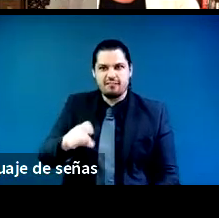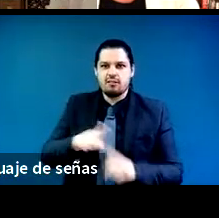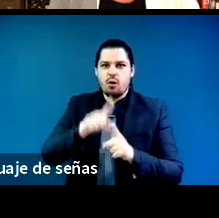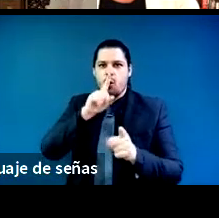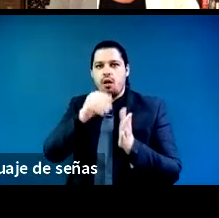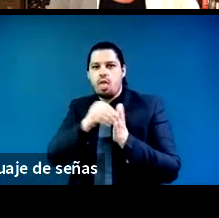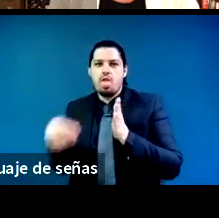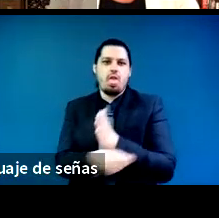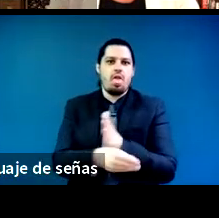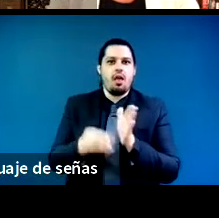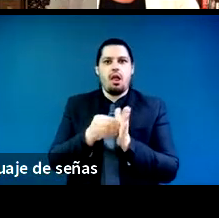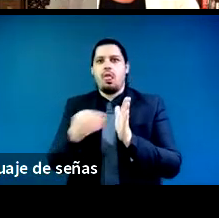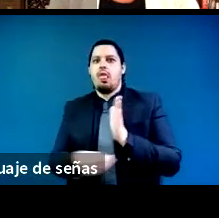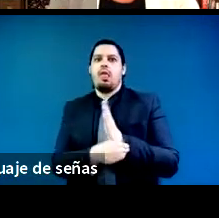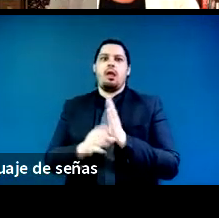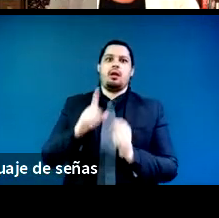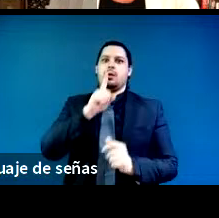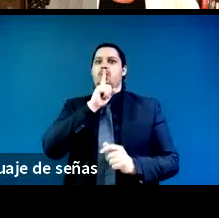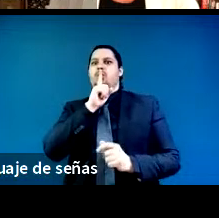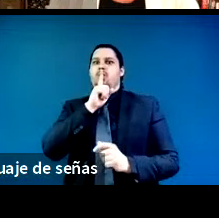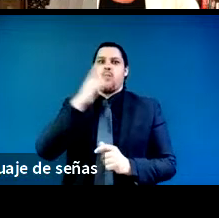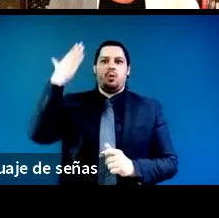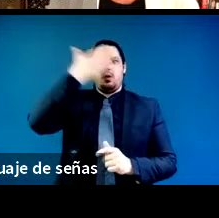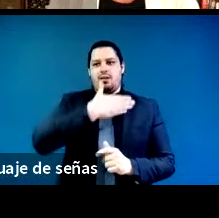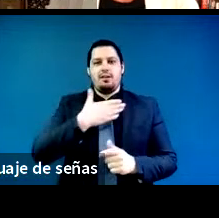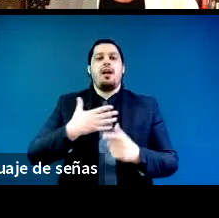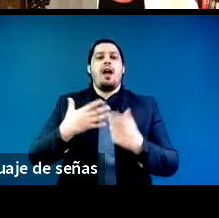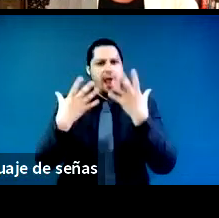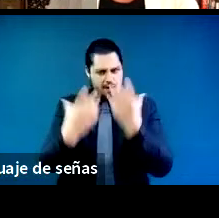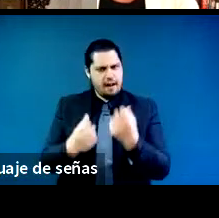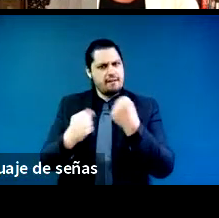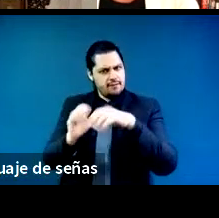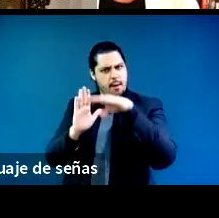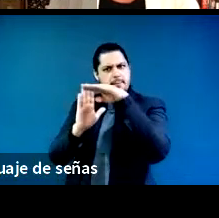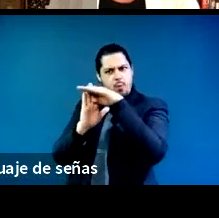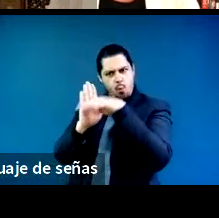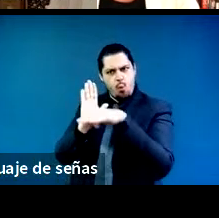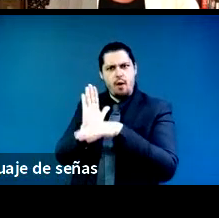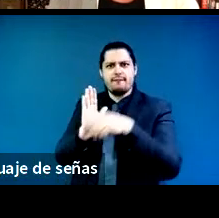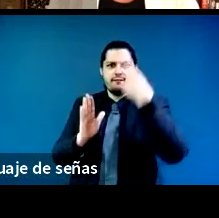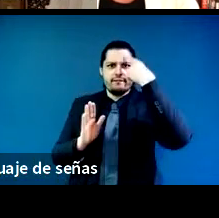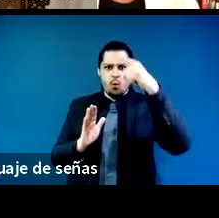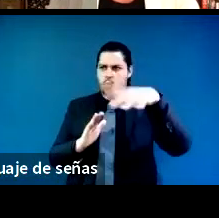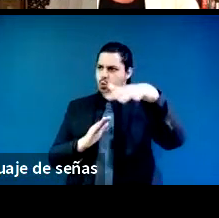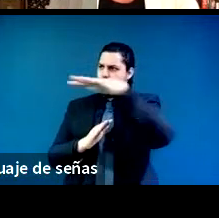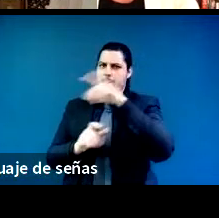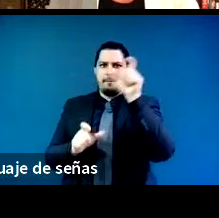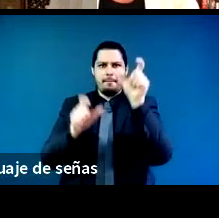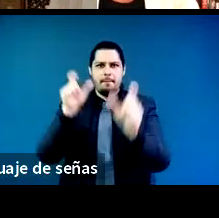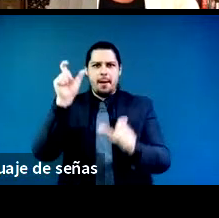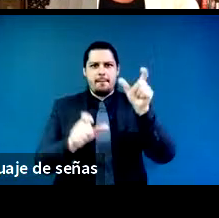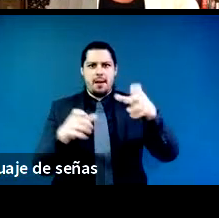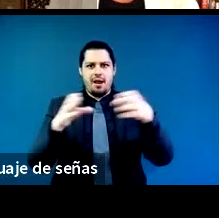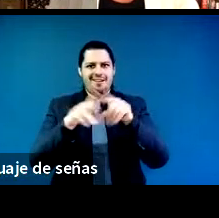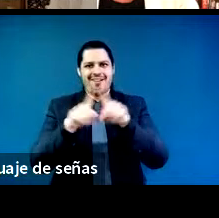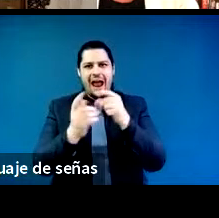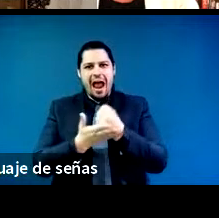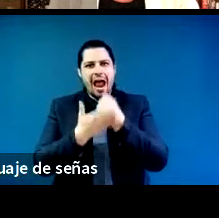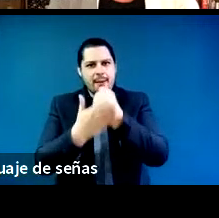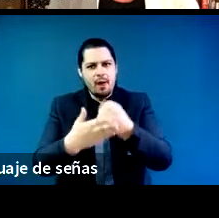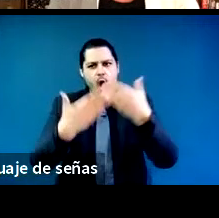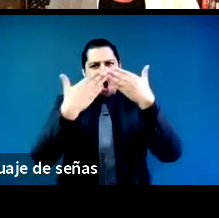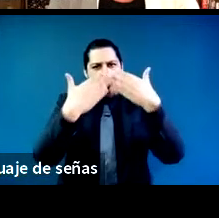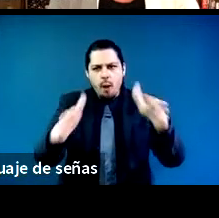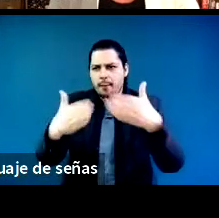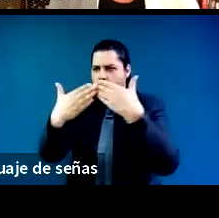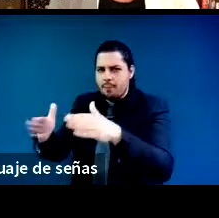news. I'm not aware of a global program that we are supporting, I have to say, but we have many programs on